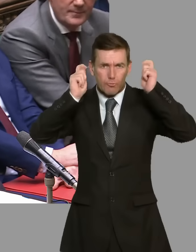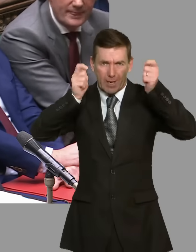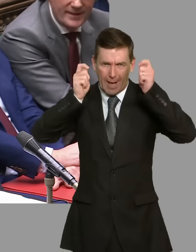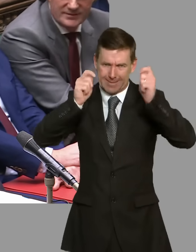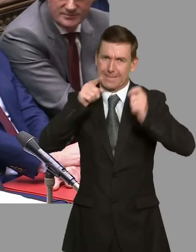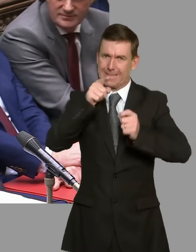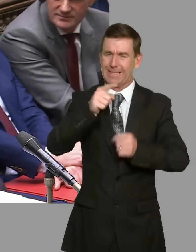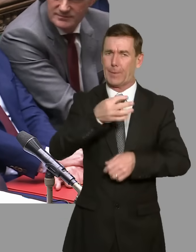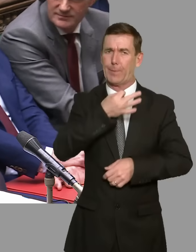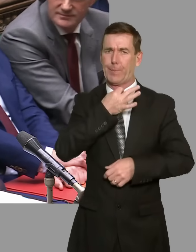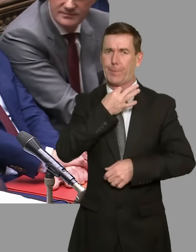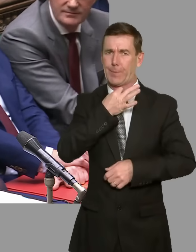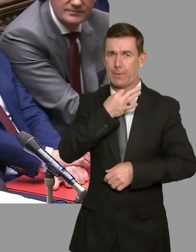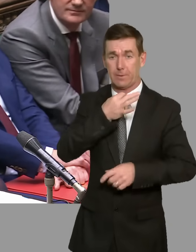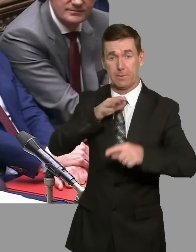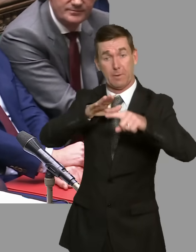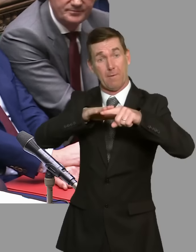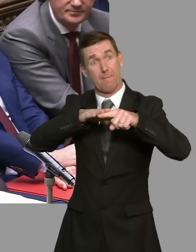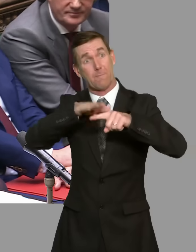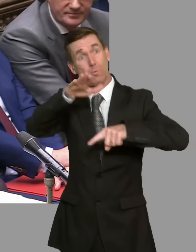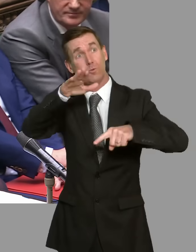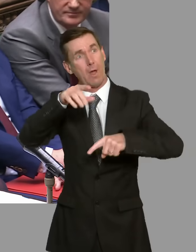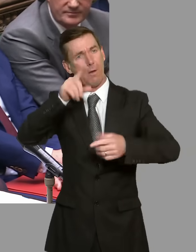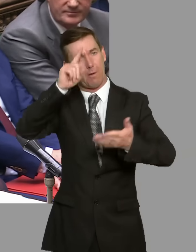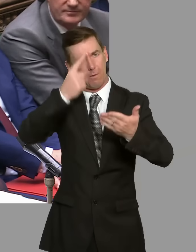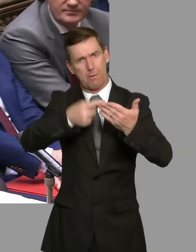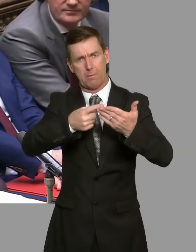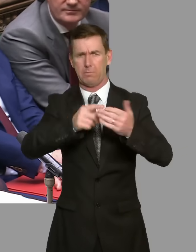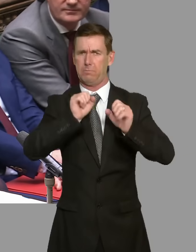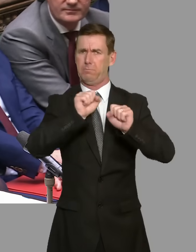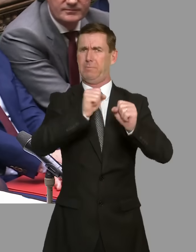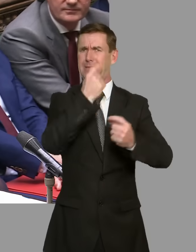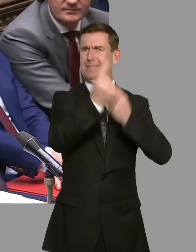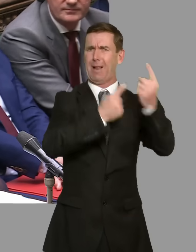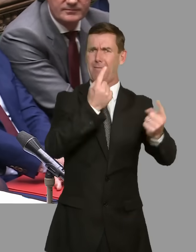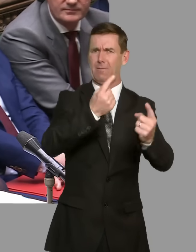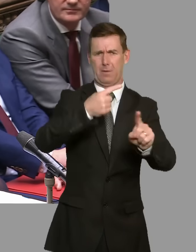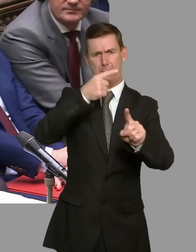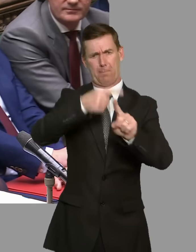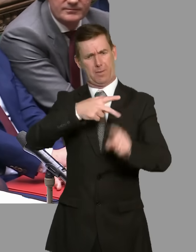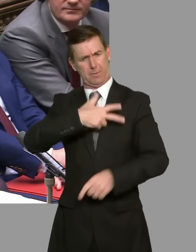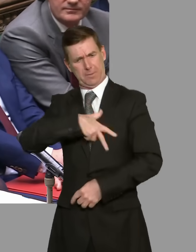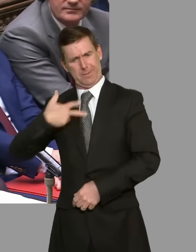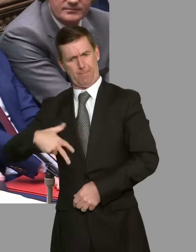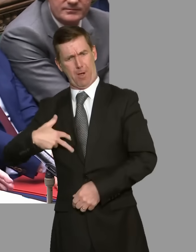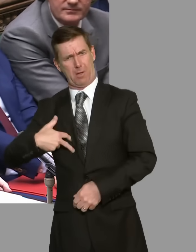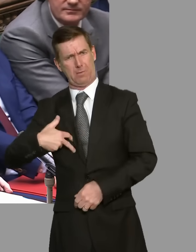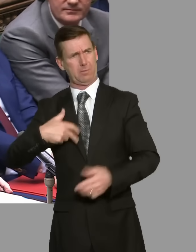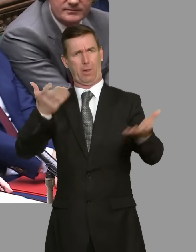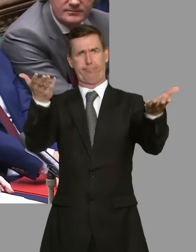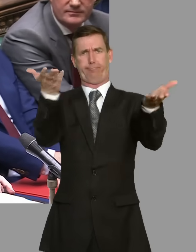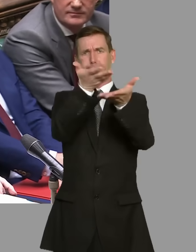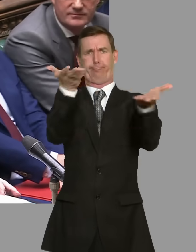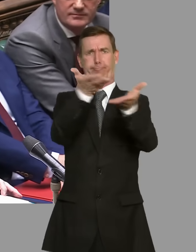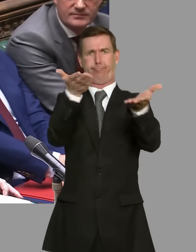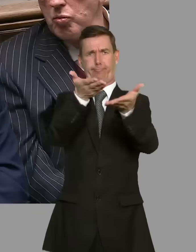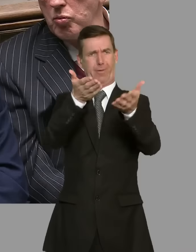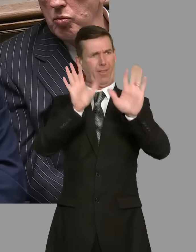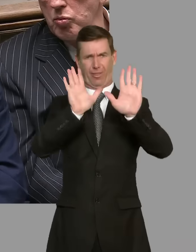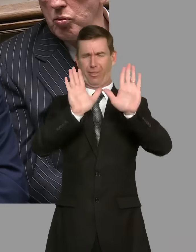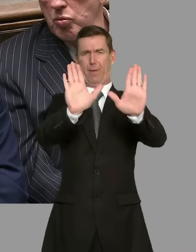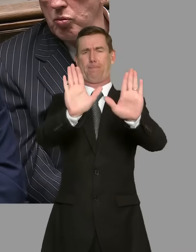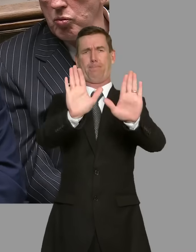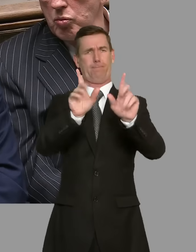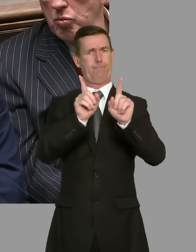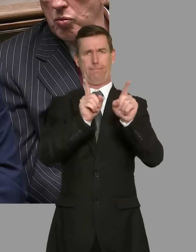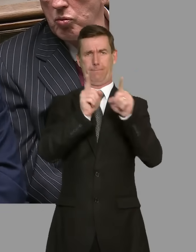and the Kingdom of Denmark, and for Greenland and the Kingdom of Denmark alone. And yesterday, he will have seen that I put out a